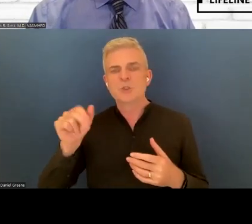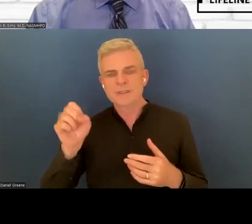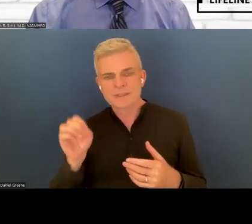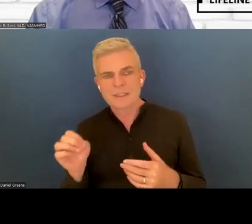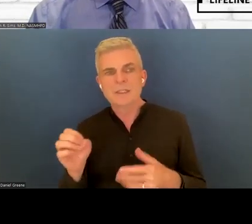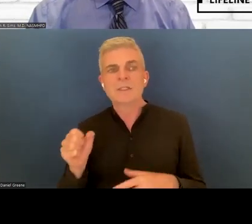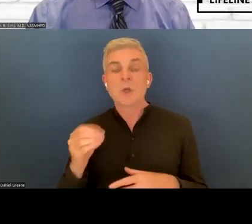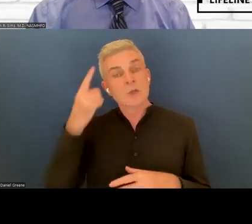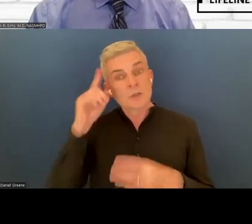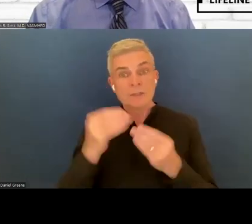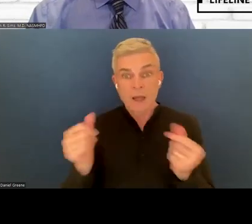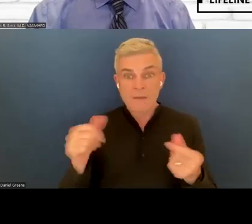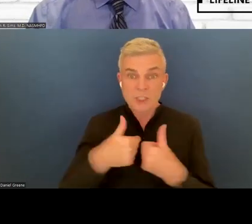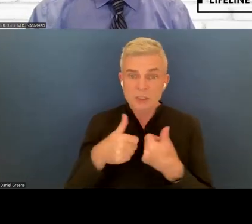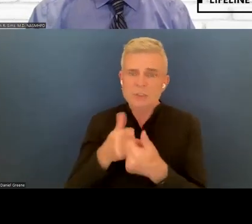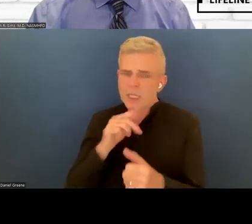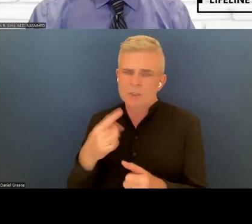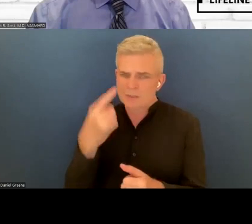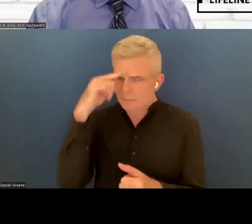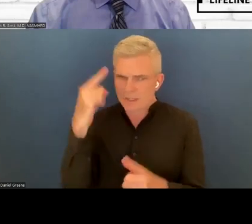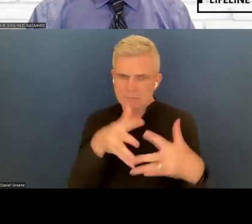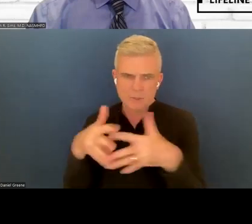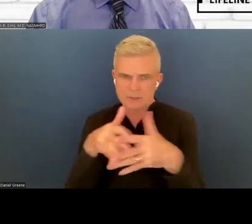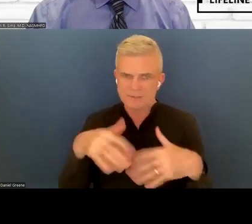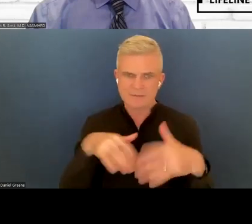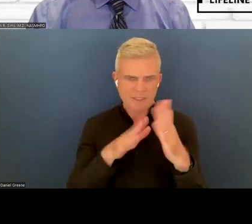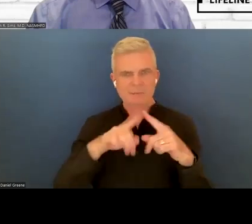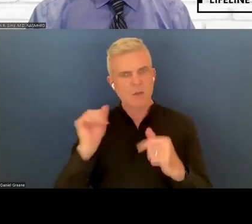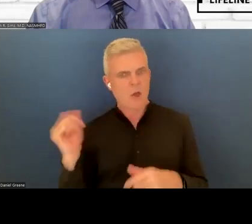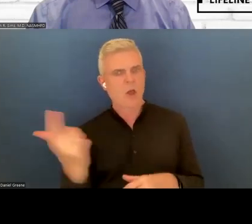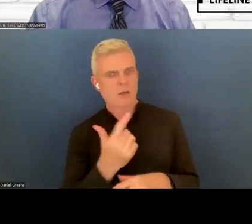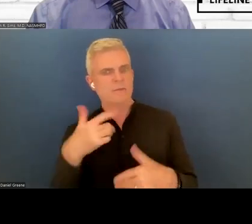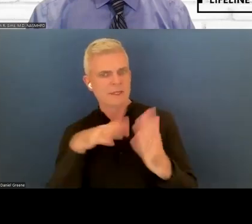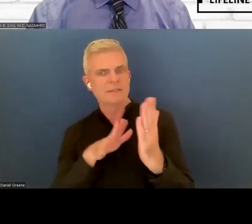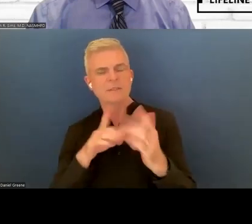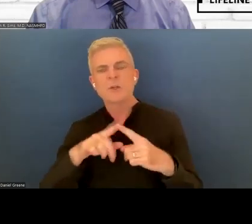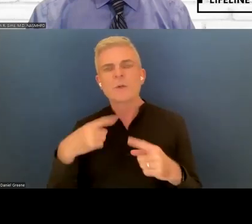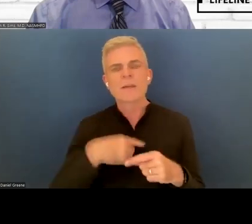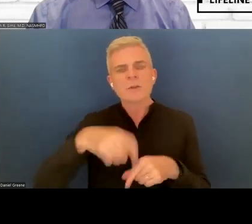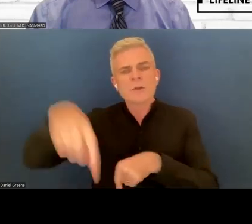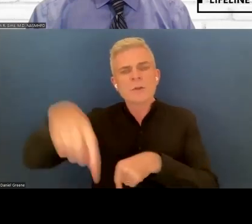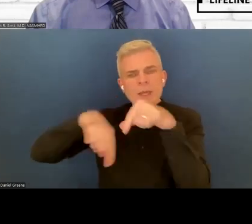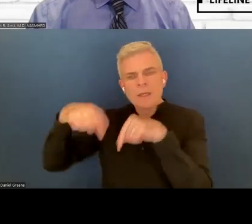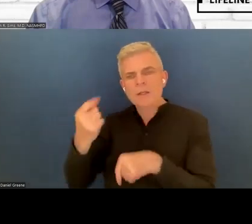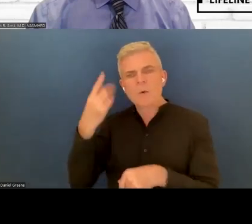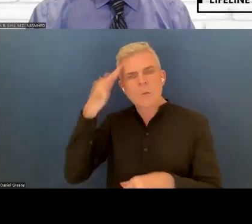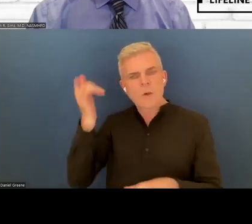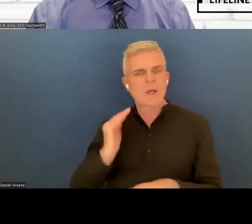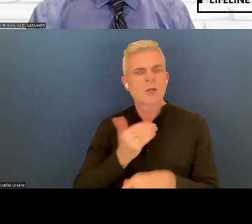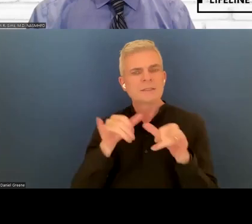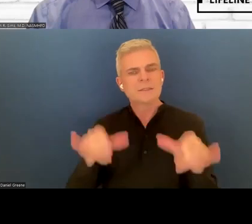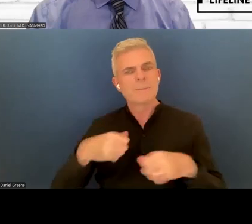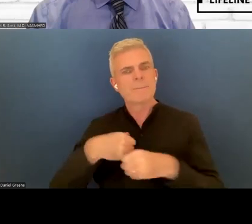challenges, which not just Black Americans face, we all face, we have to go back and understand why was our system created this way in the first place?